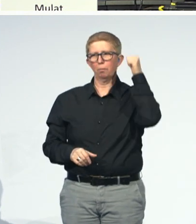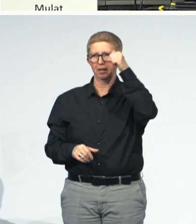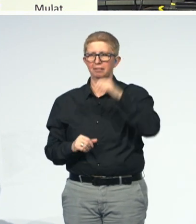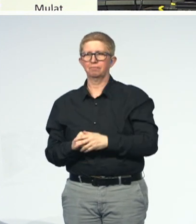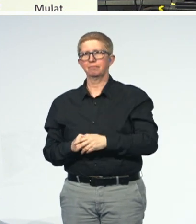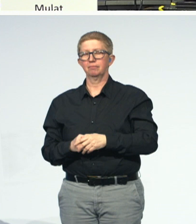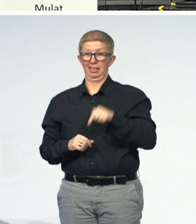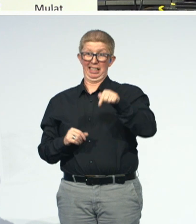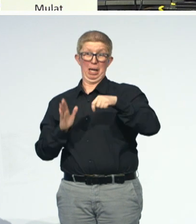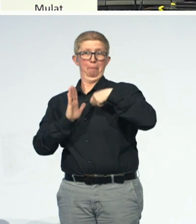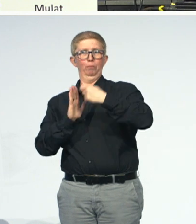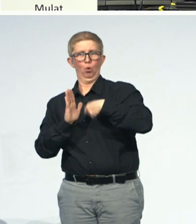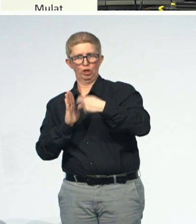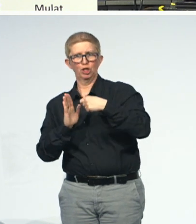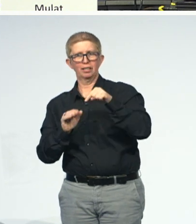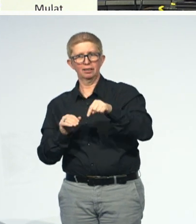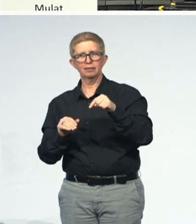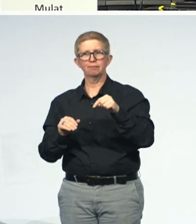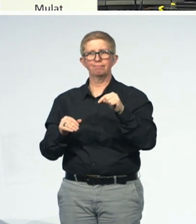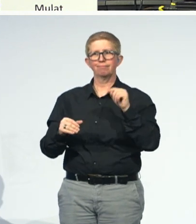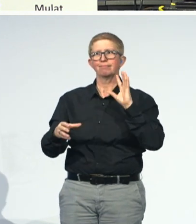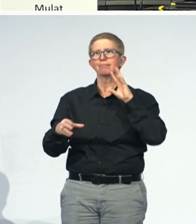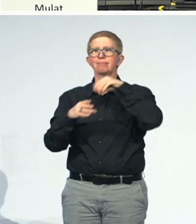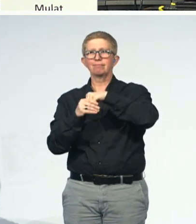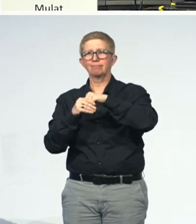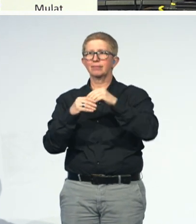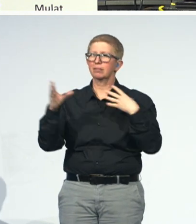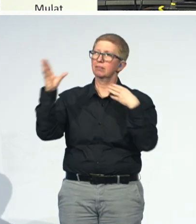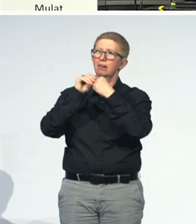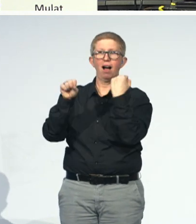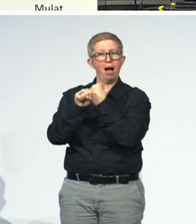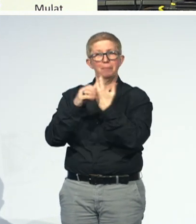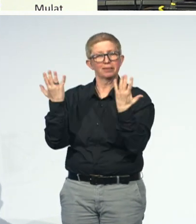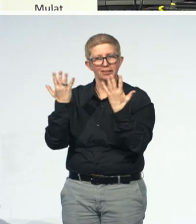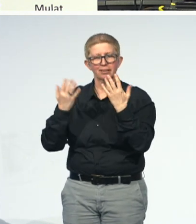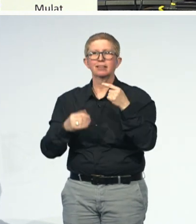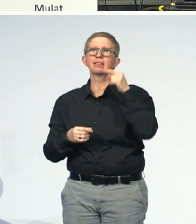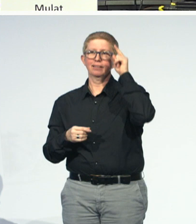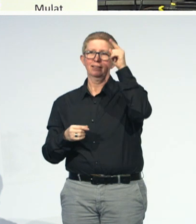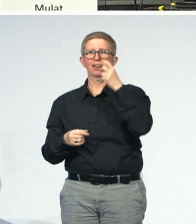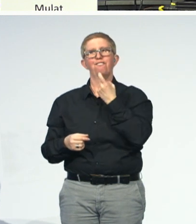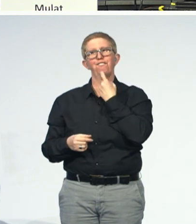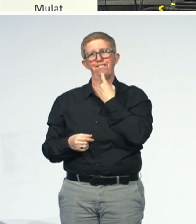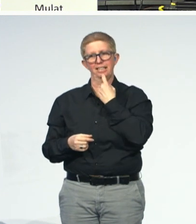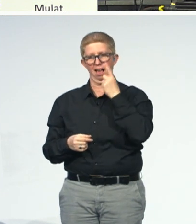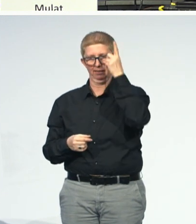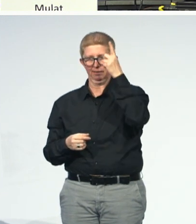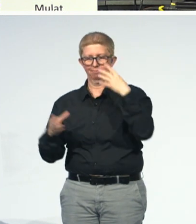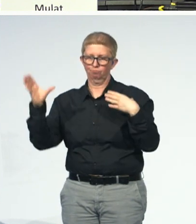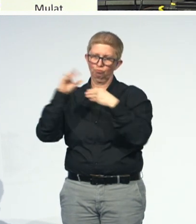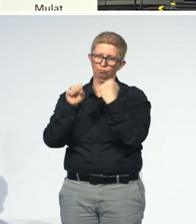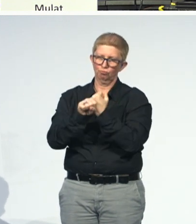Felm, which is a Finnish-based organization, and the ECMY